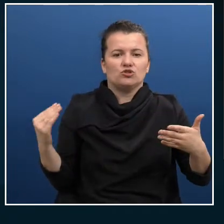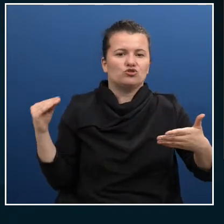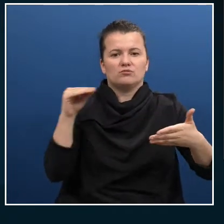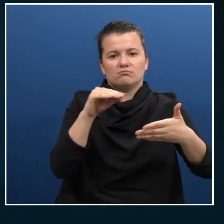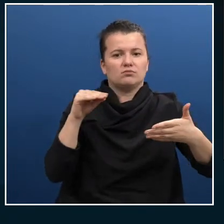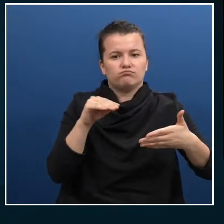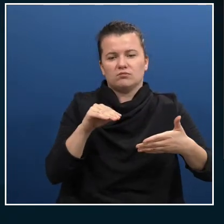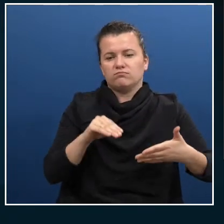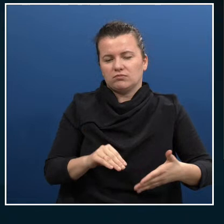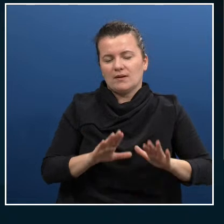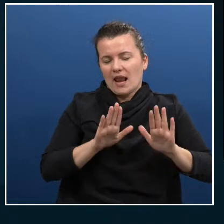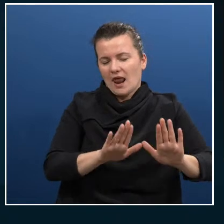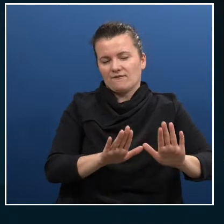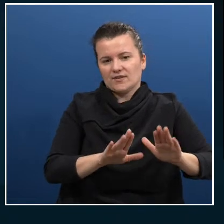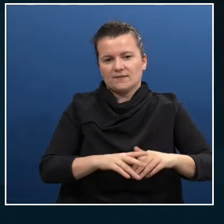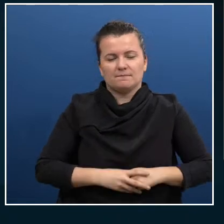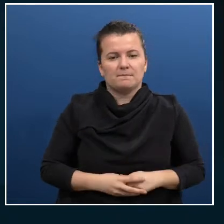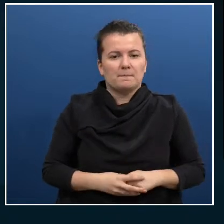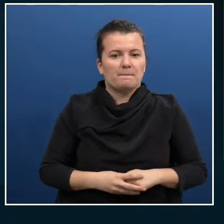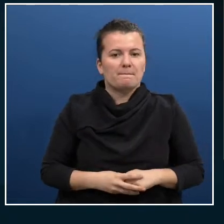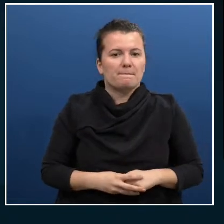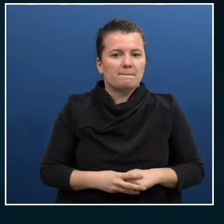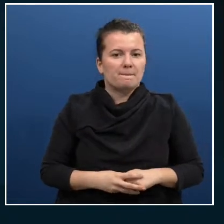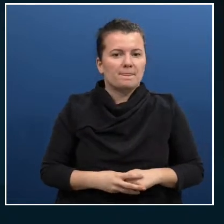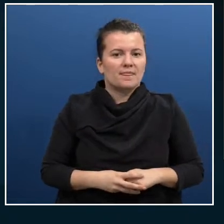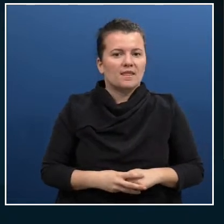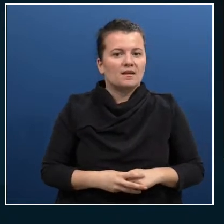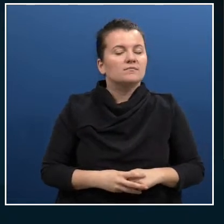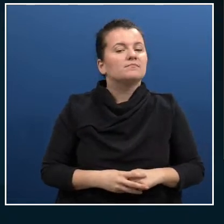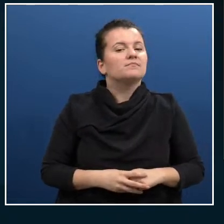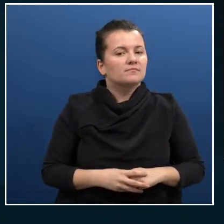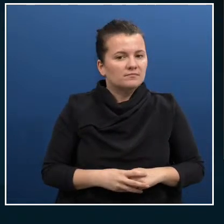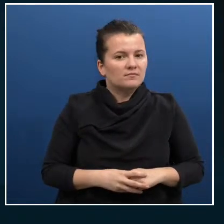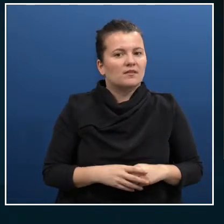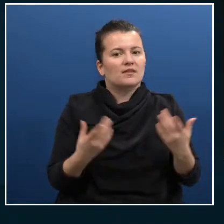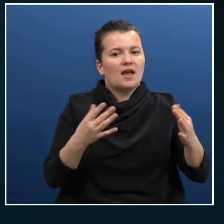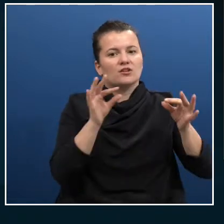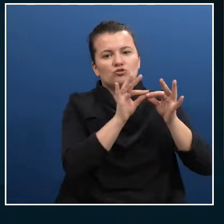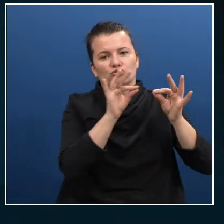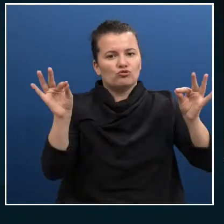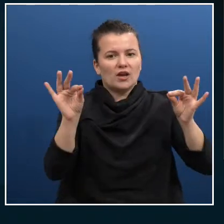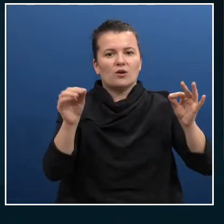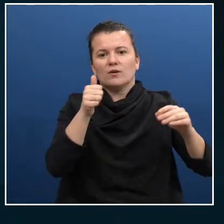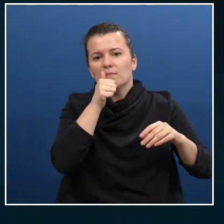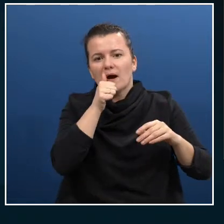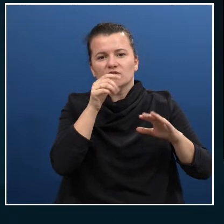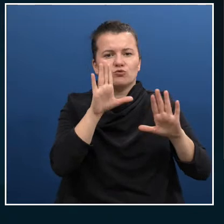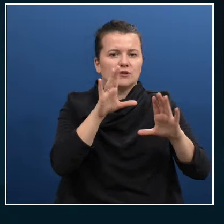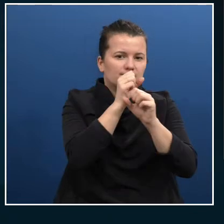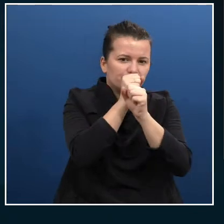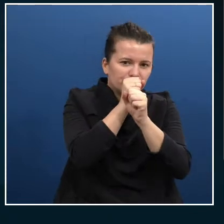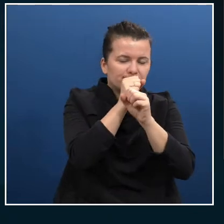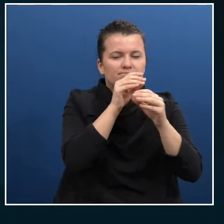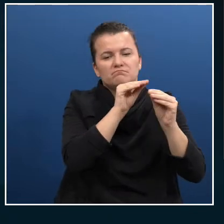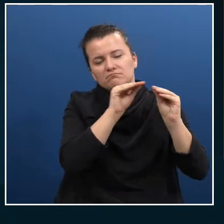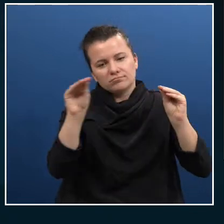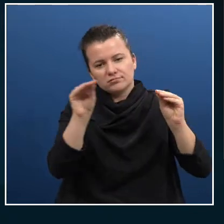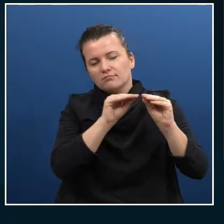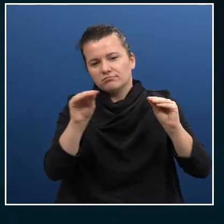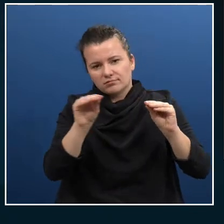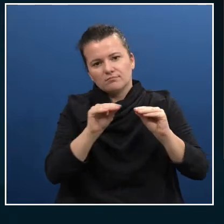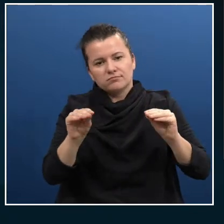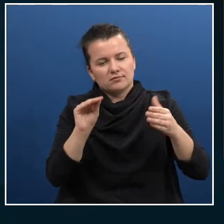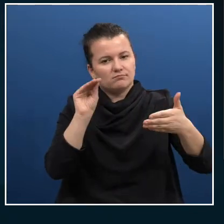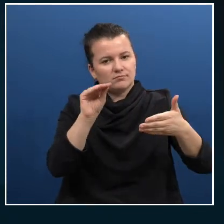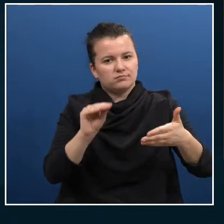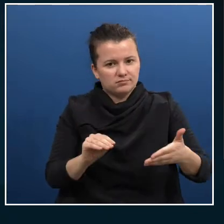here. I also have a couple of secure strings here with passwords and Azure ID, tenants, etc. And the thing that I'm doing